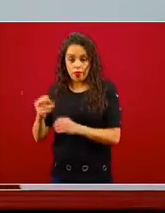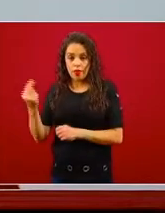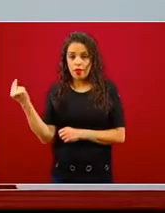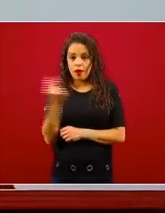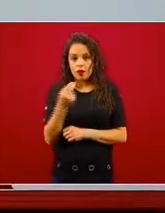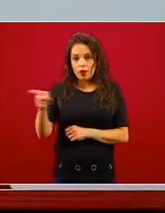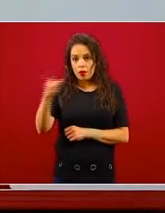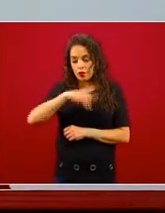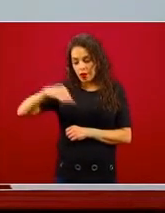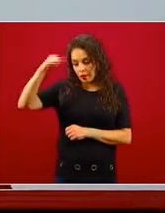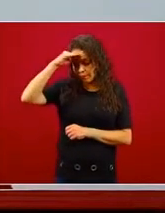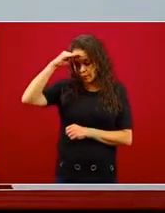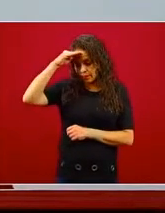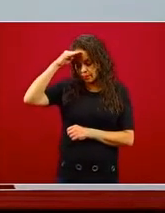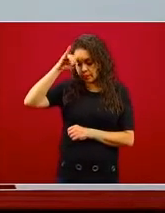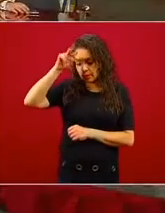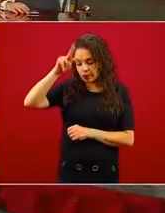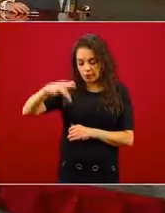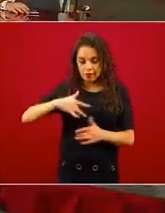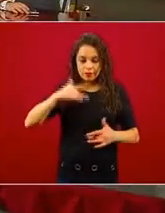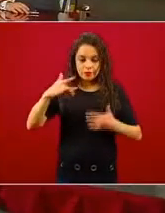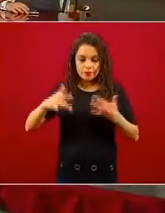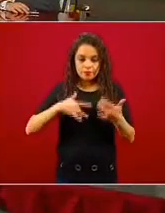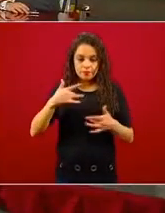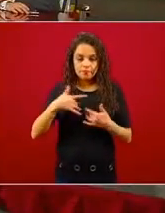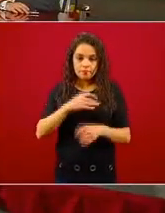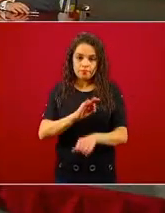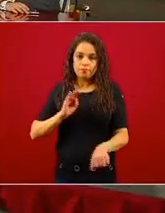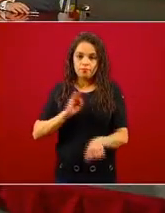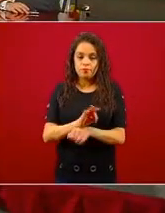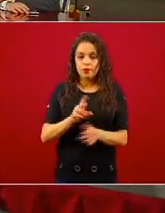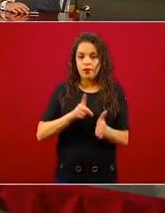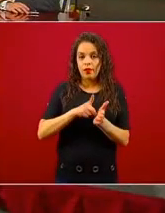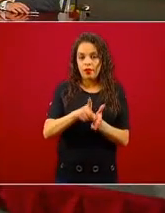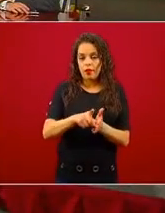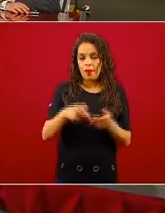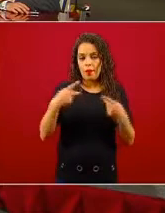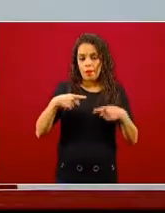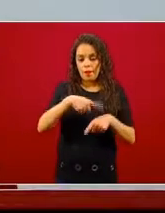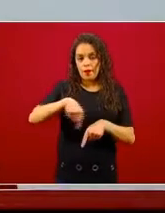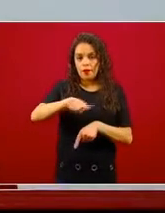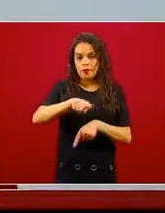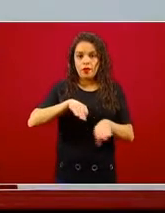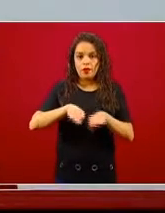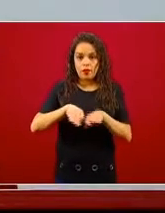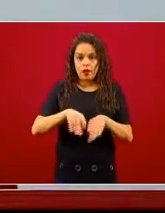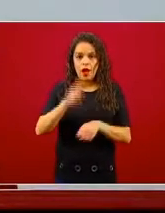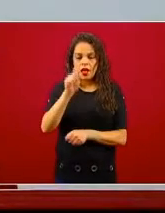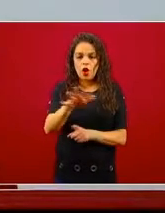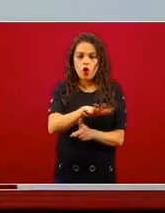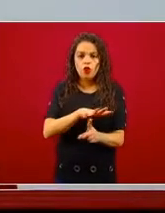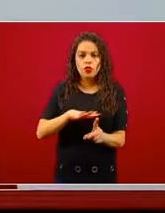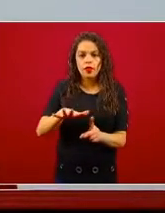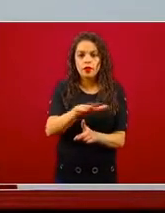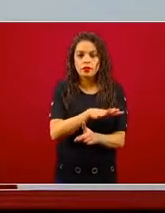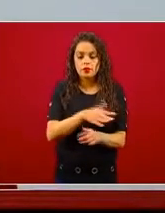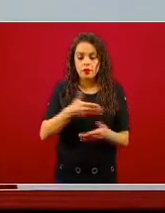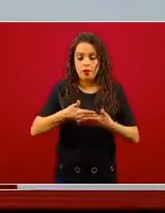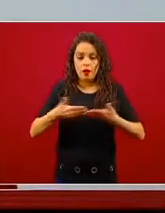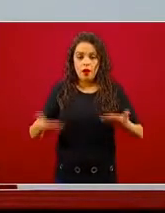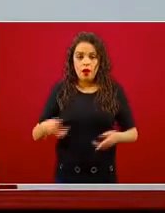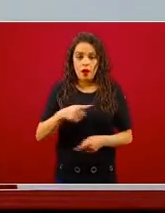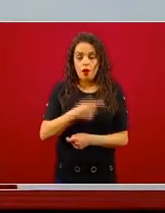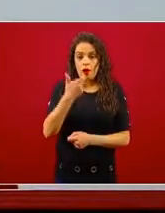So taking care of who takes care of you is to raise awareness of employers of the rights of domestic